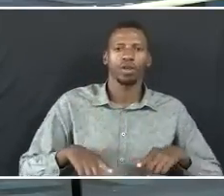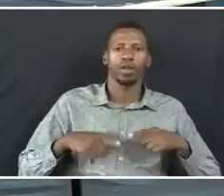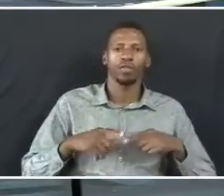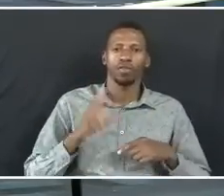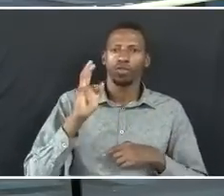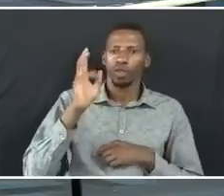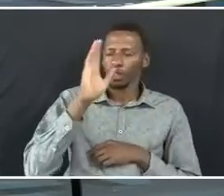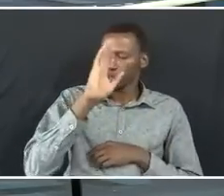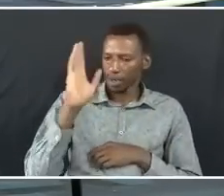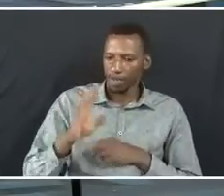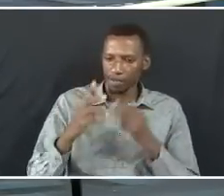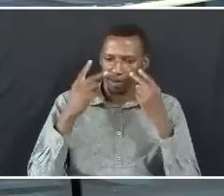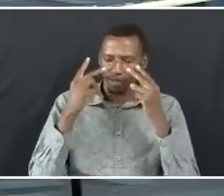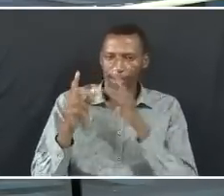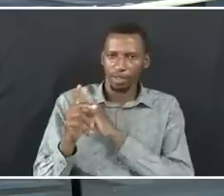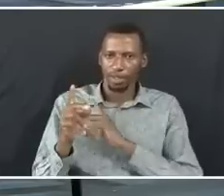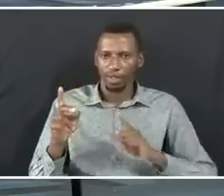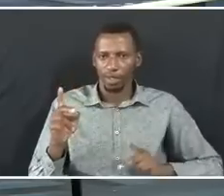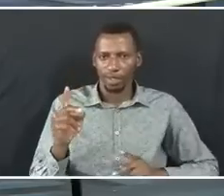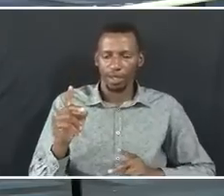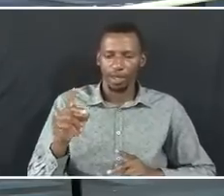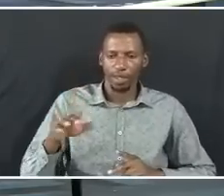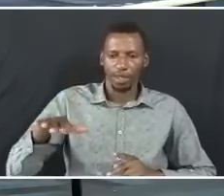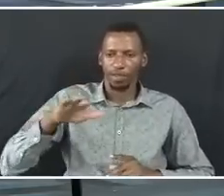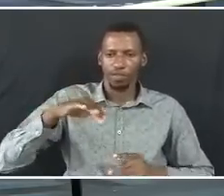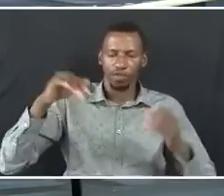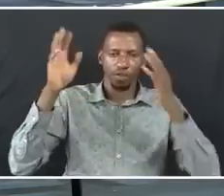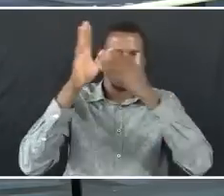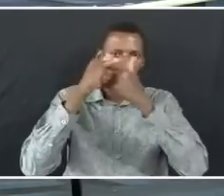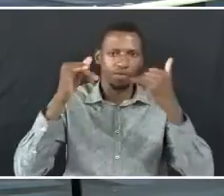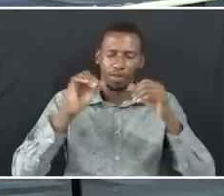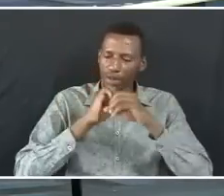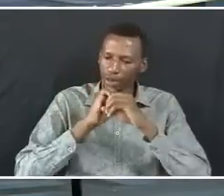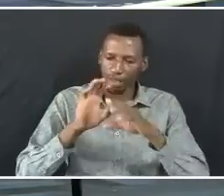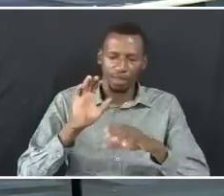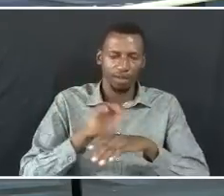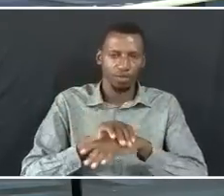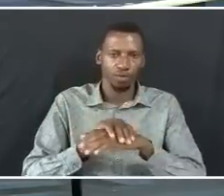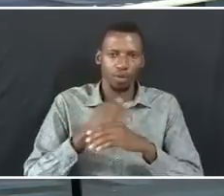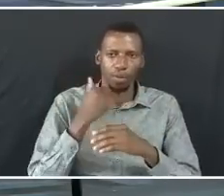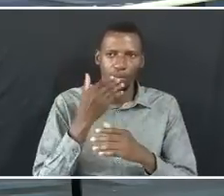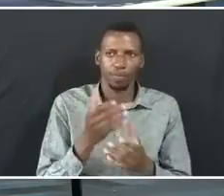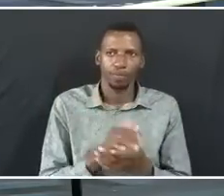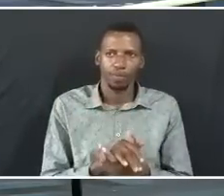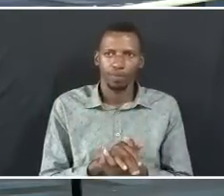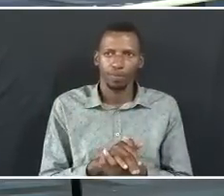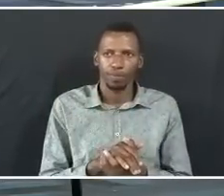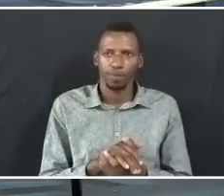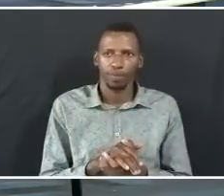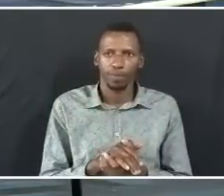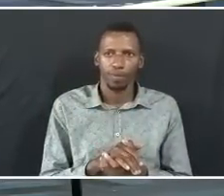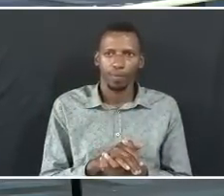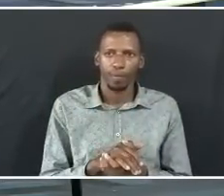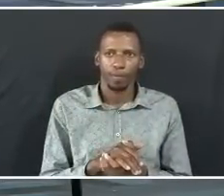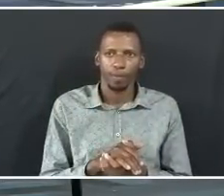kingdom of heaven. Nothing good. Nothing good.